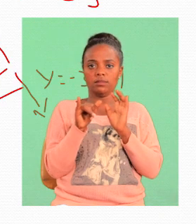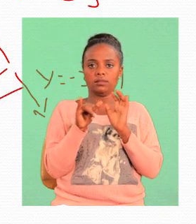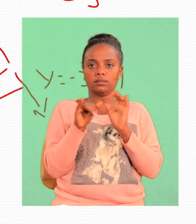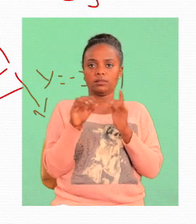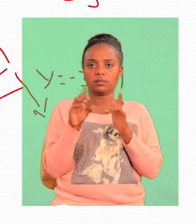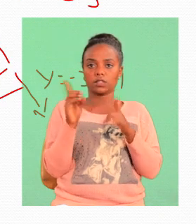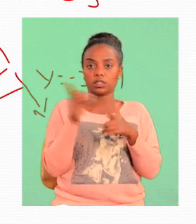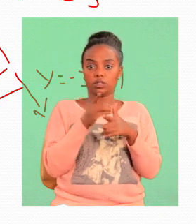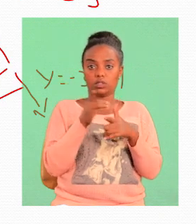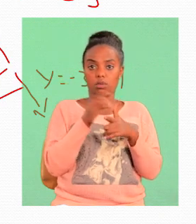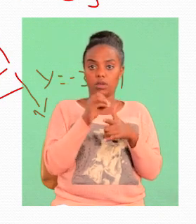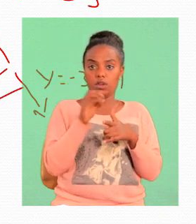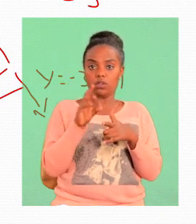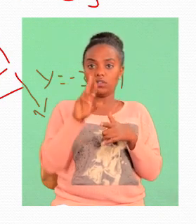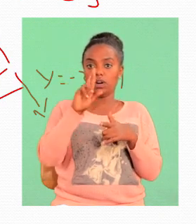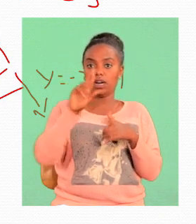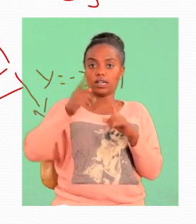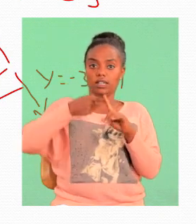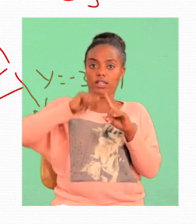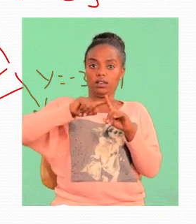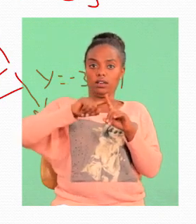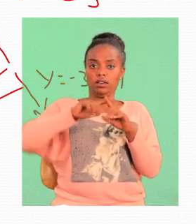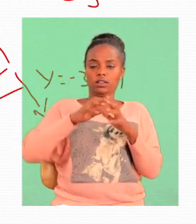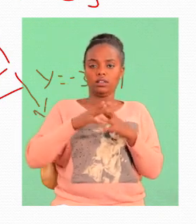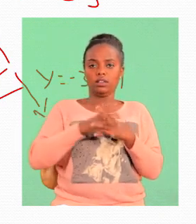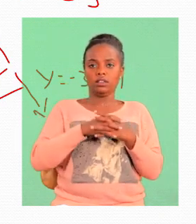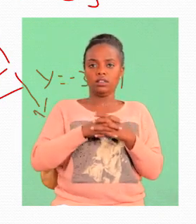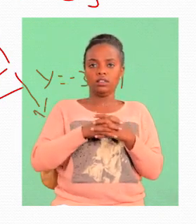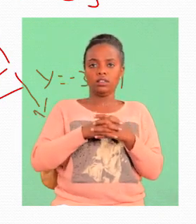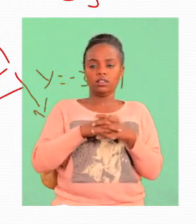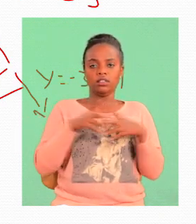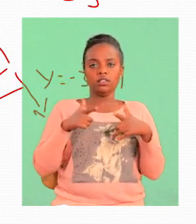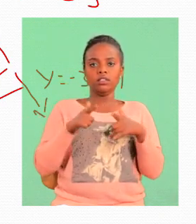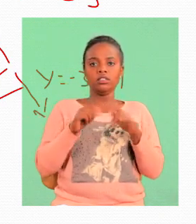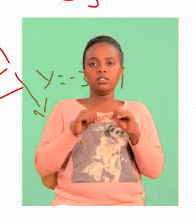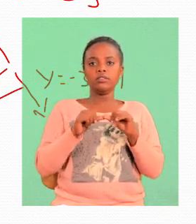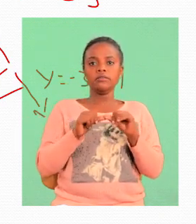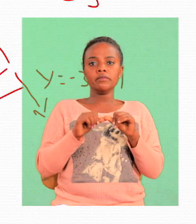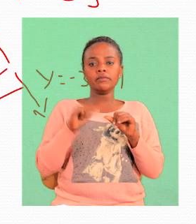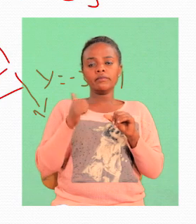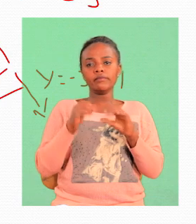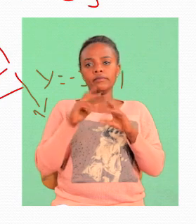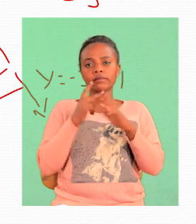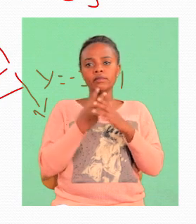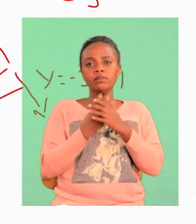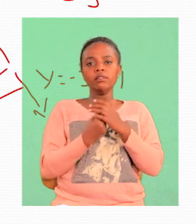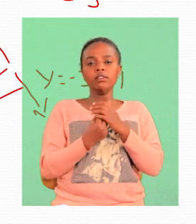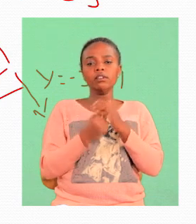the domain of R inverse. This is it. So let's continue to the next part.